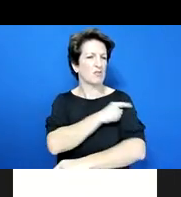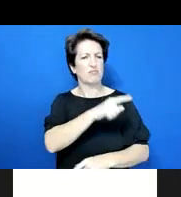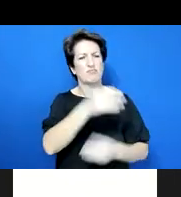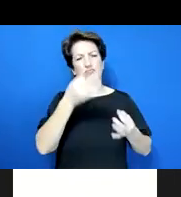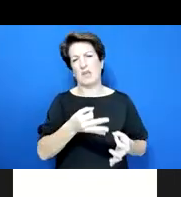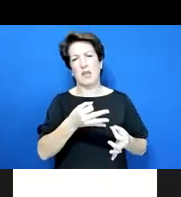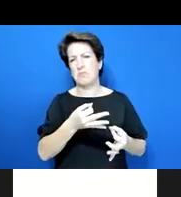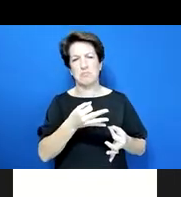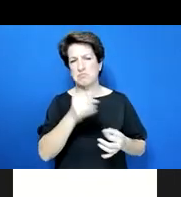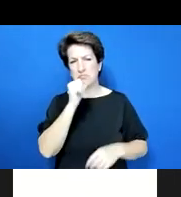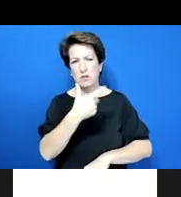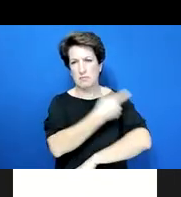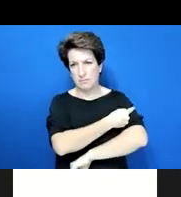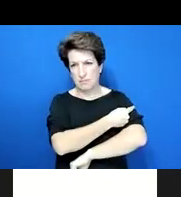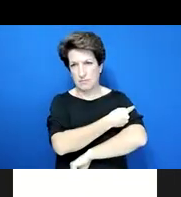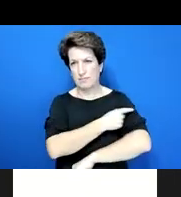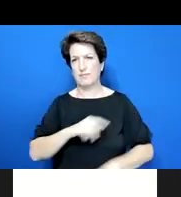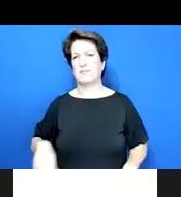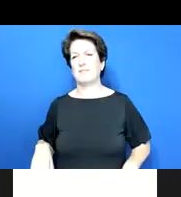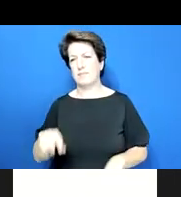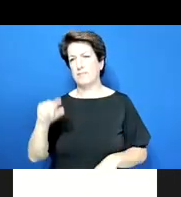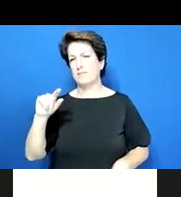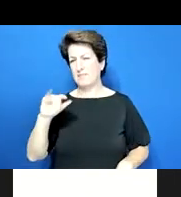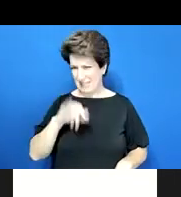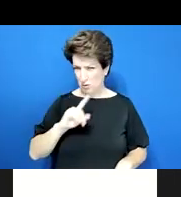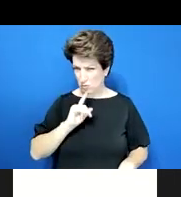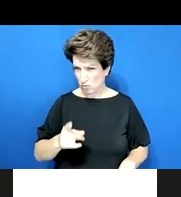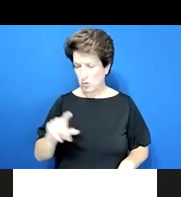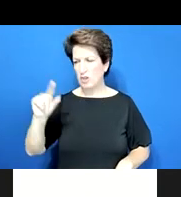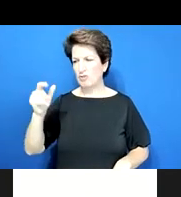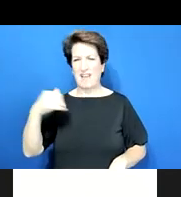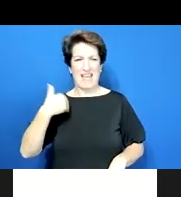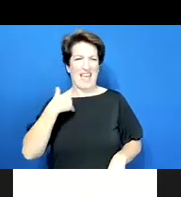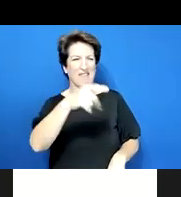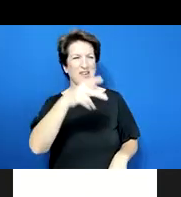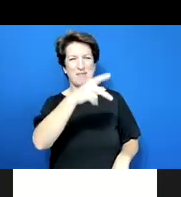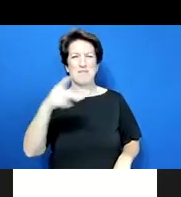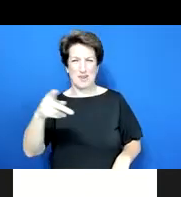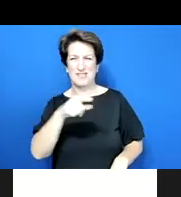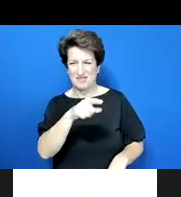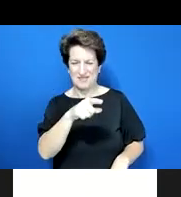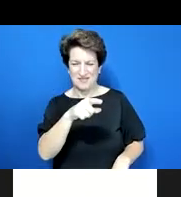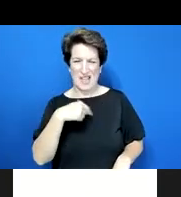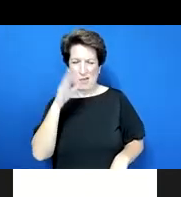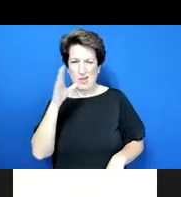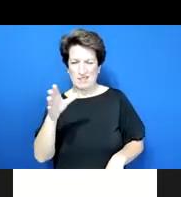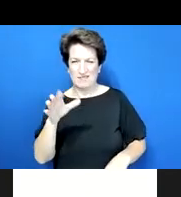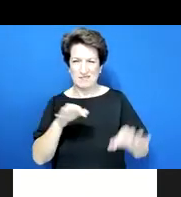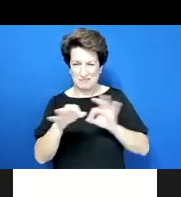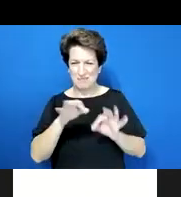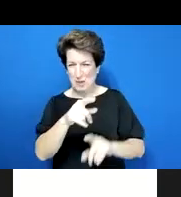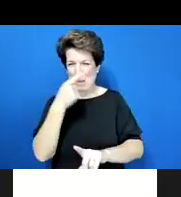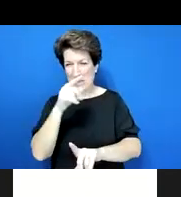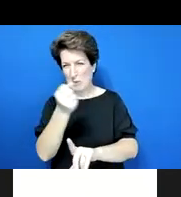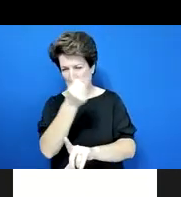true? Yeah, Kashmira, I actually have slides on that. So I will get to it, I promise. Maybe